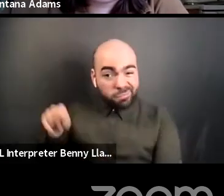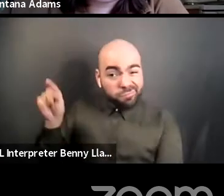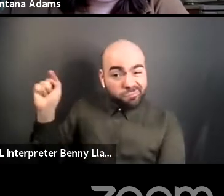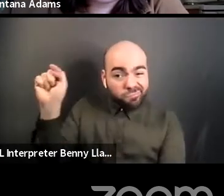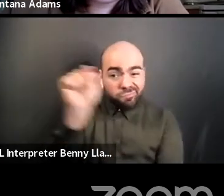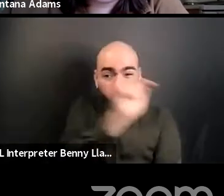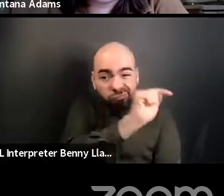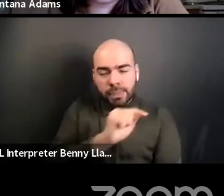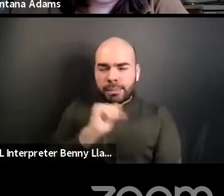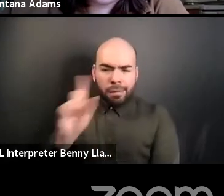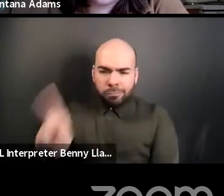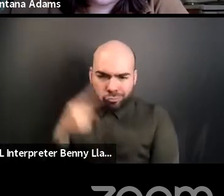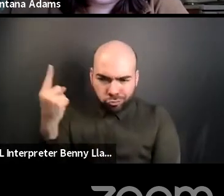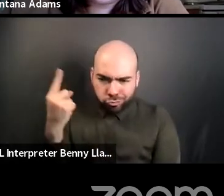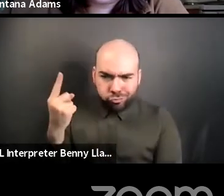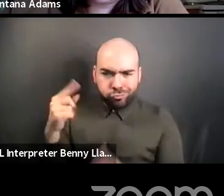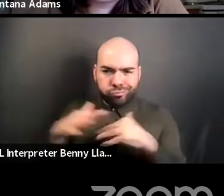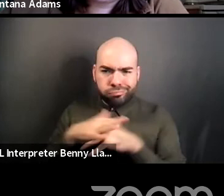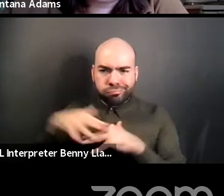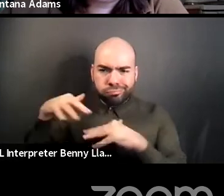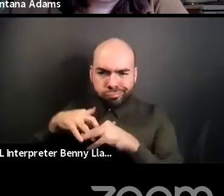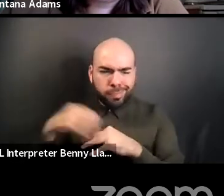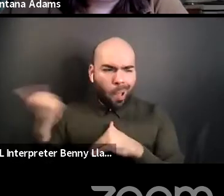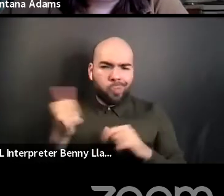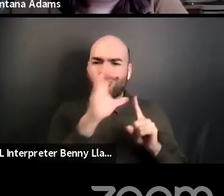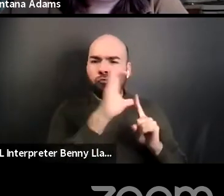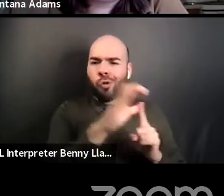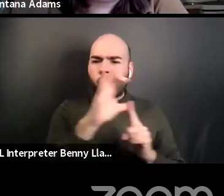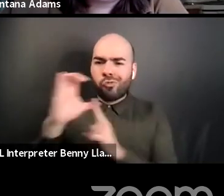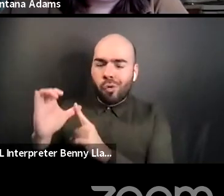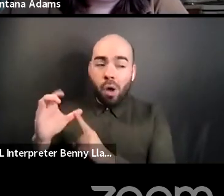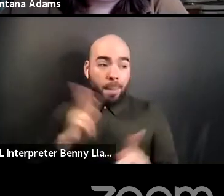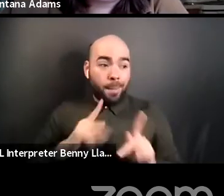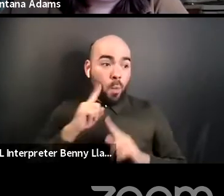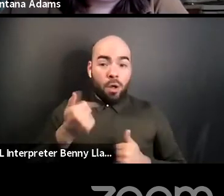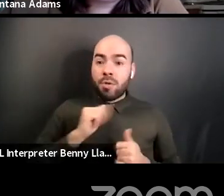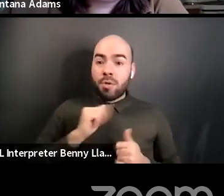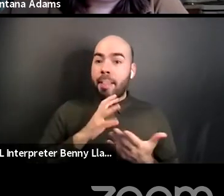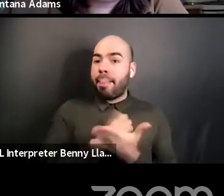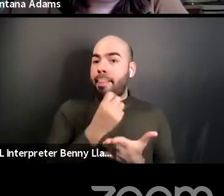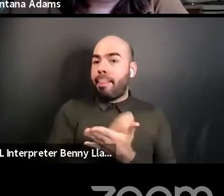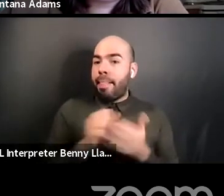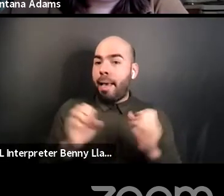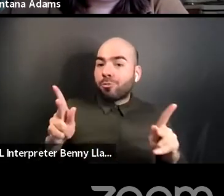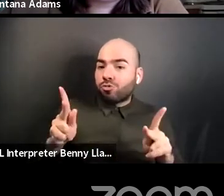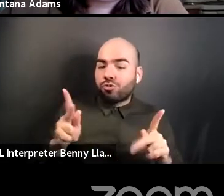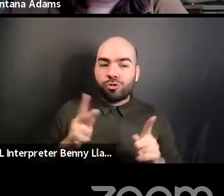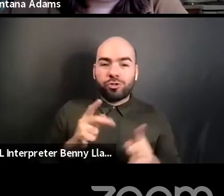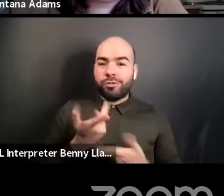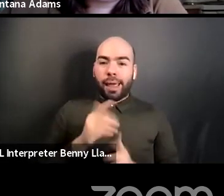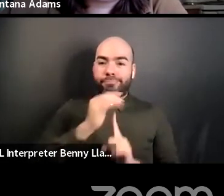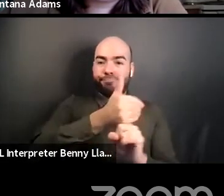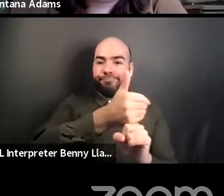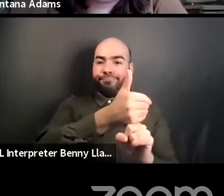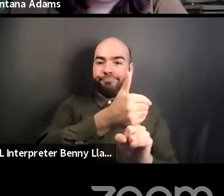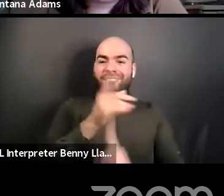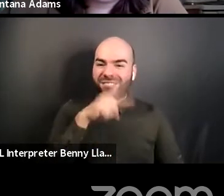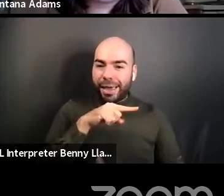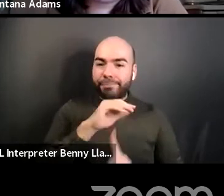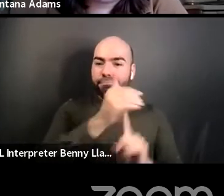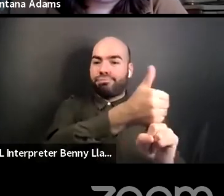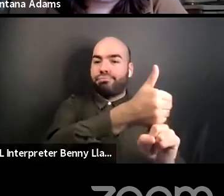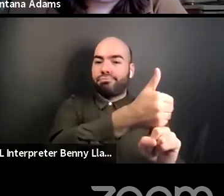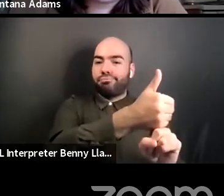as well. People feeling that they can get a step ahead by assuming, you know, an